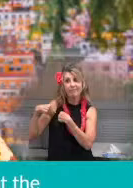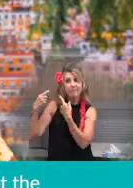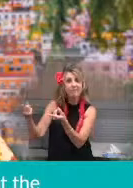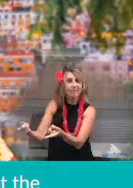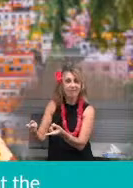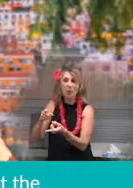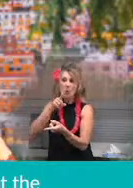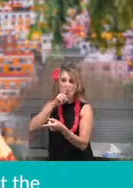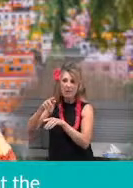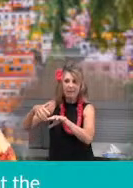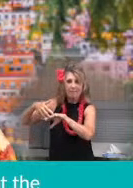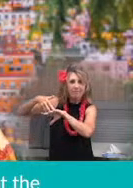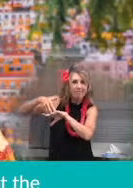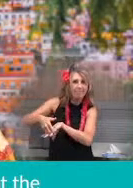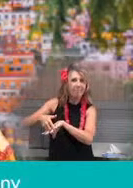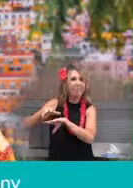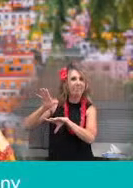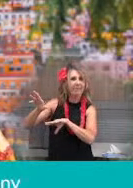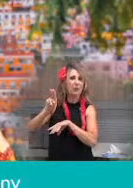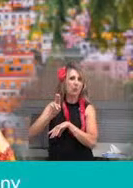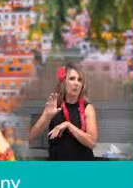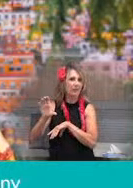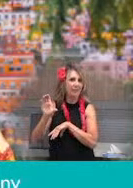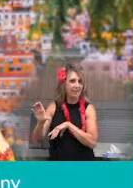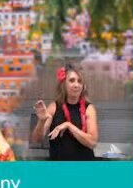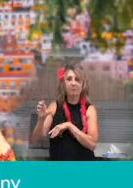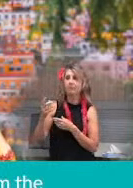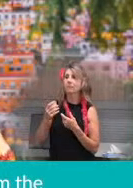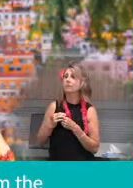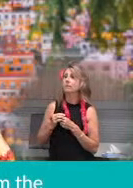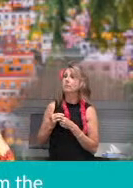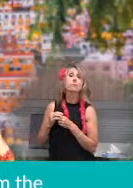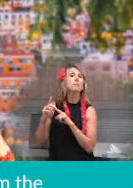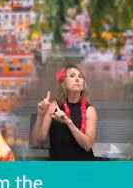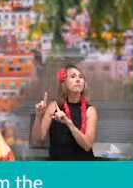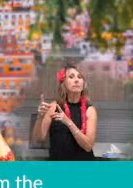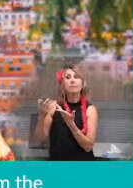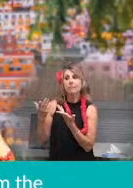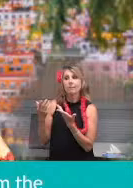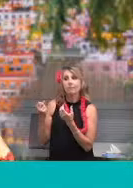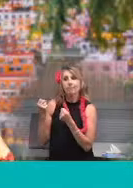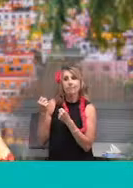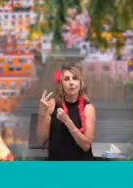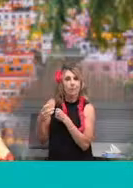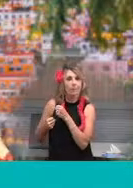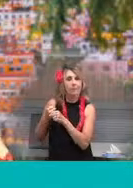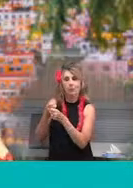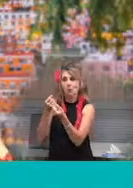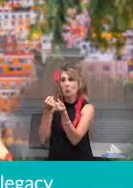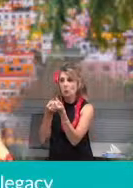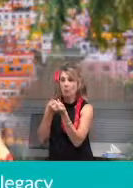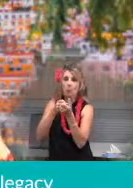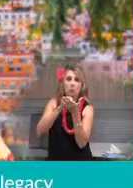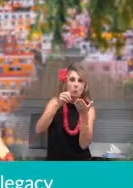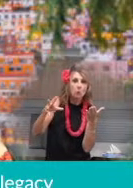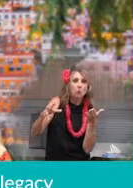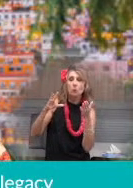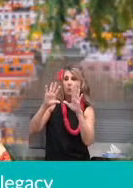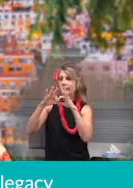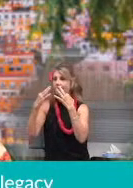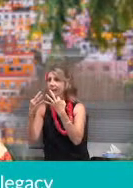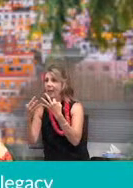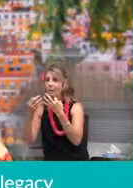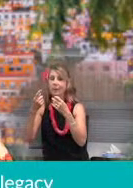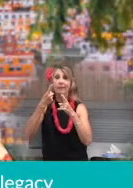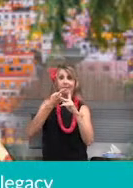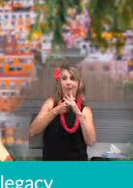the Lancer family. Throughout the years, she has supported many students and their families, from the registration process through to their